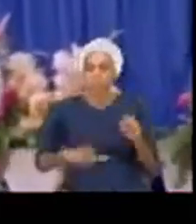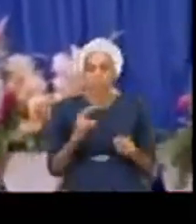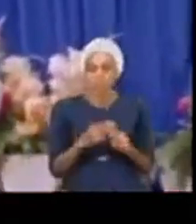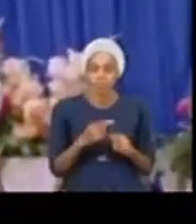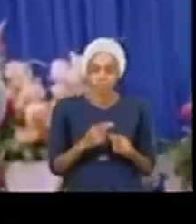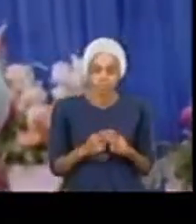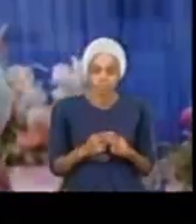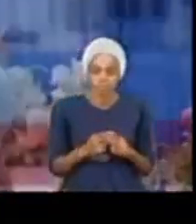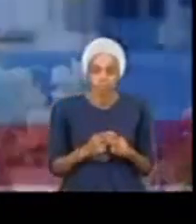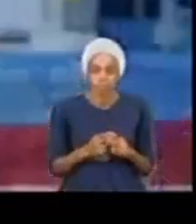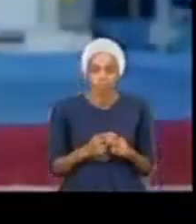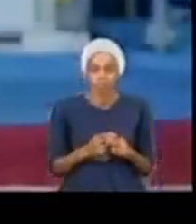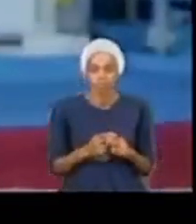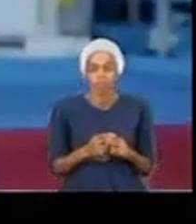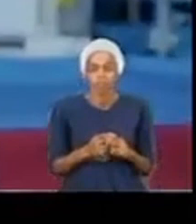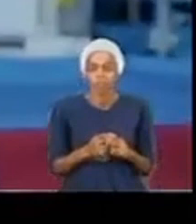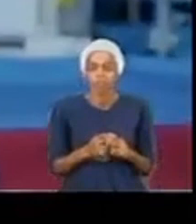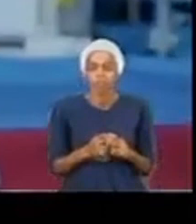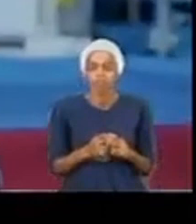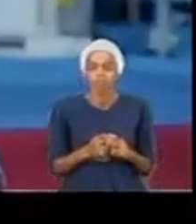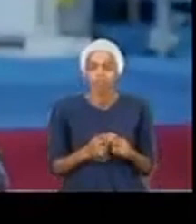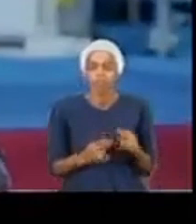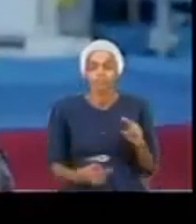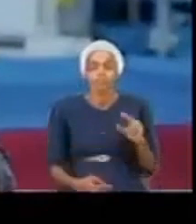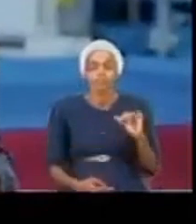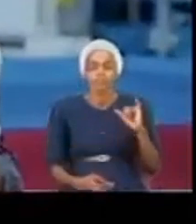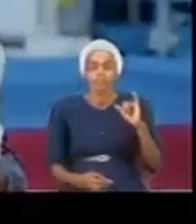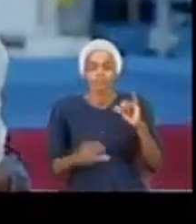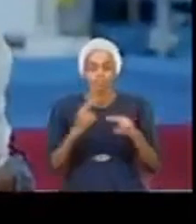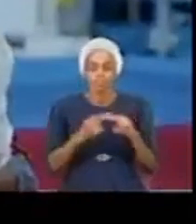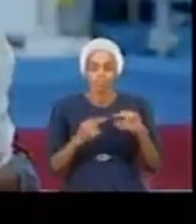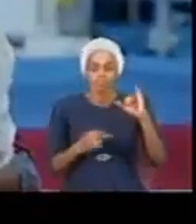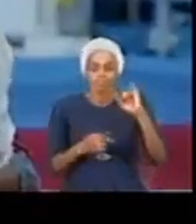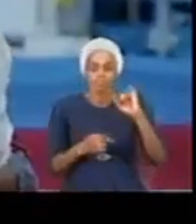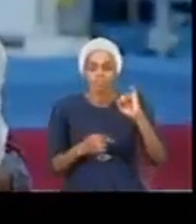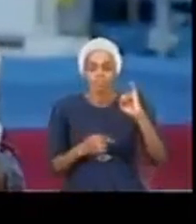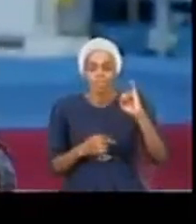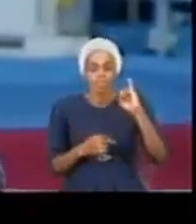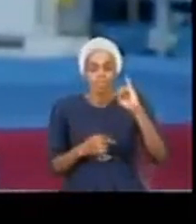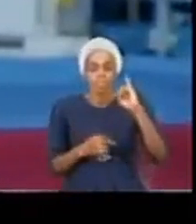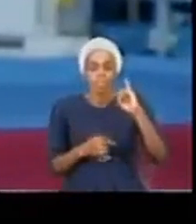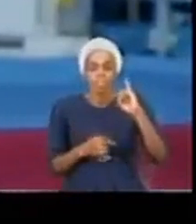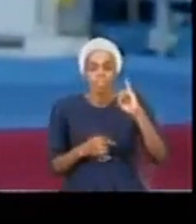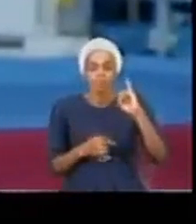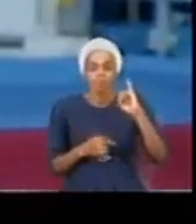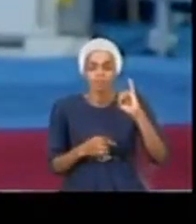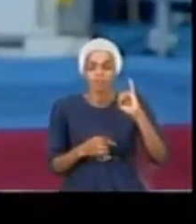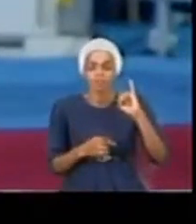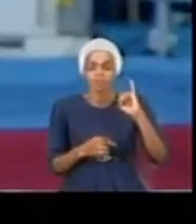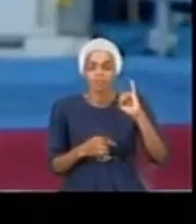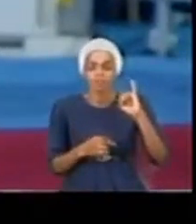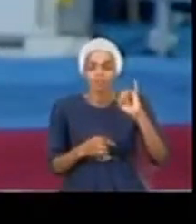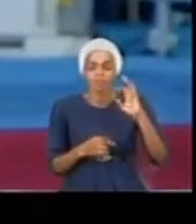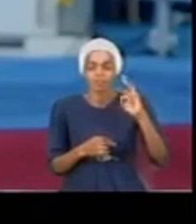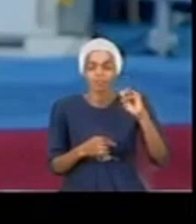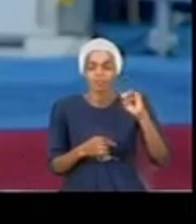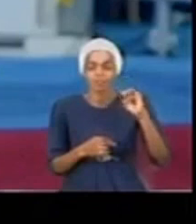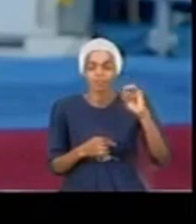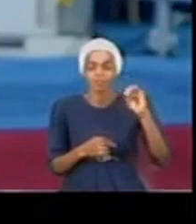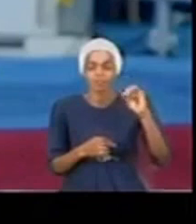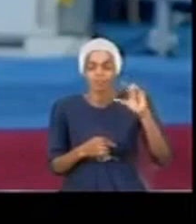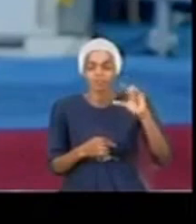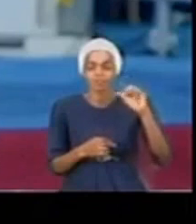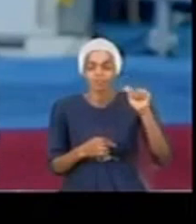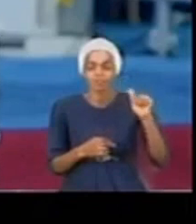of God, I was labeled, lost the way, and he found me. Praise the Lord.